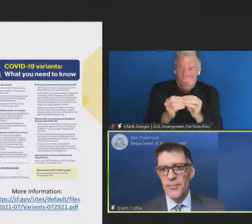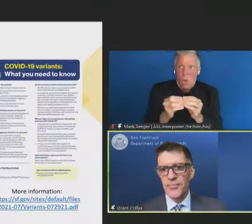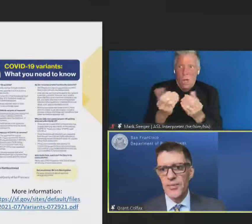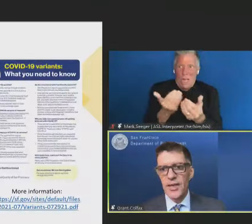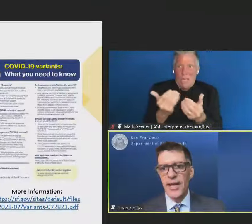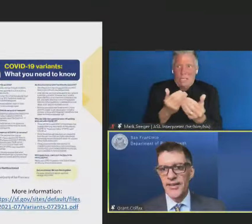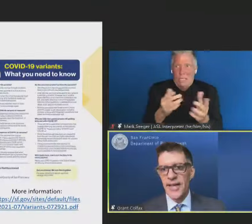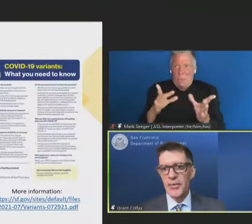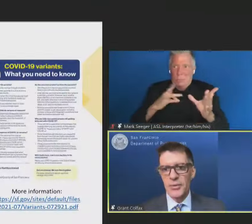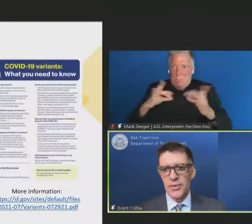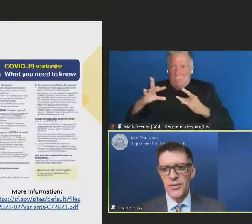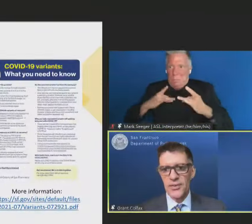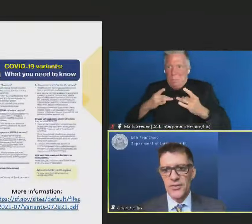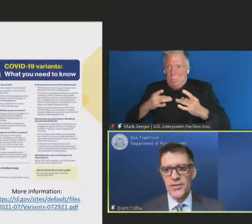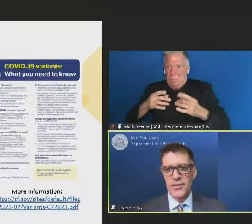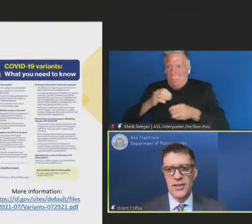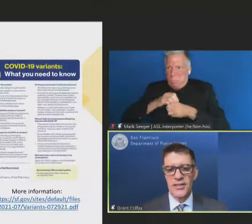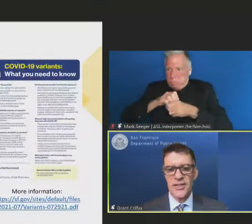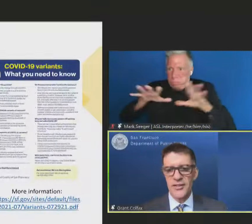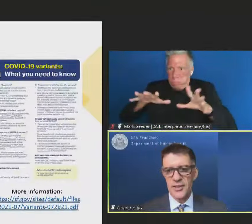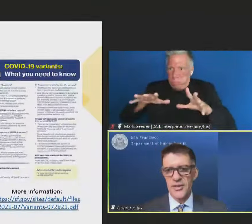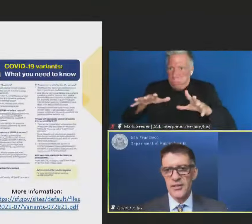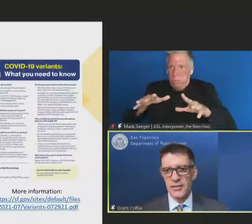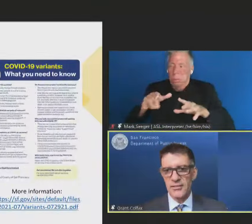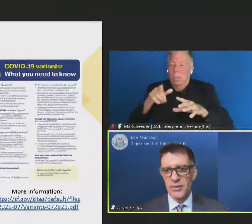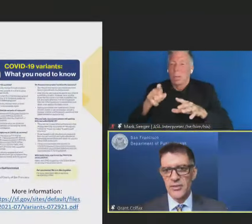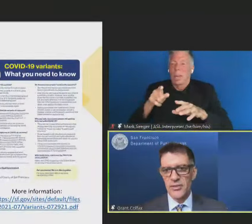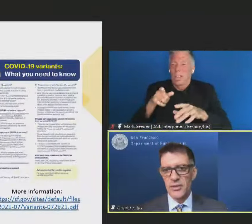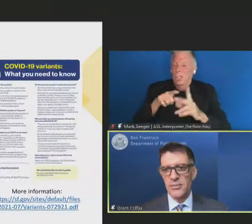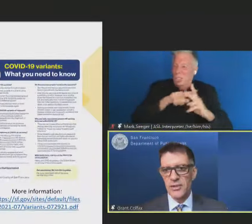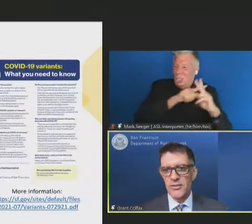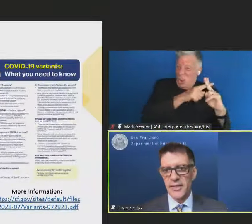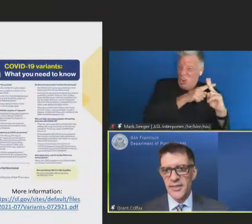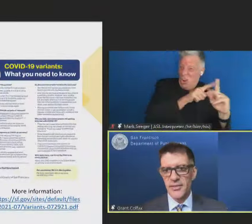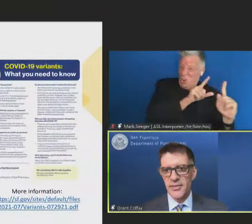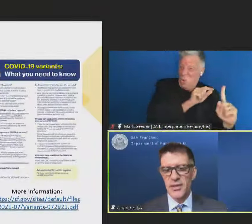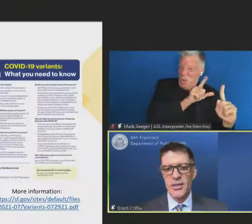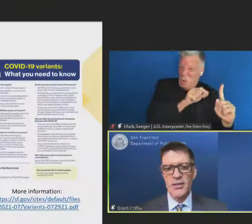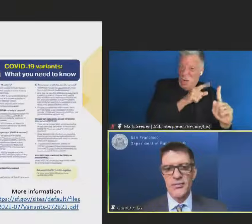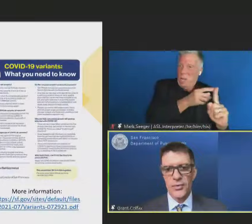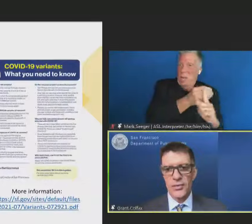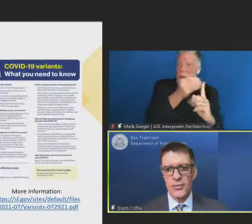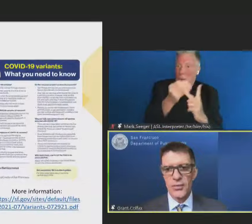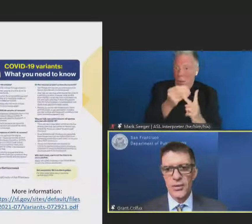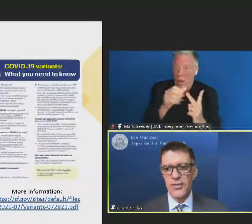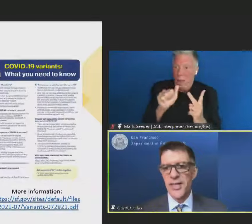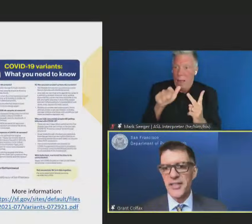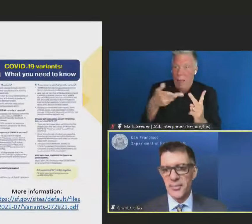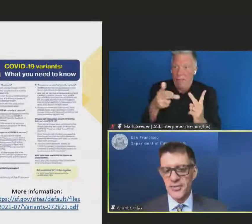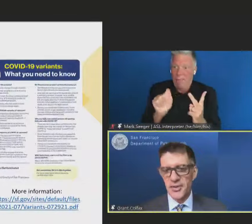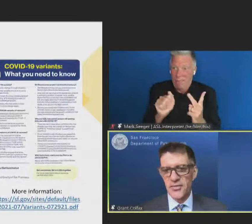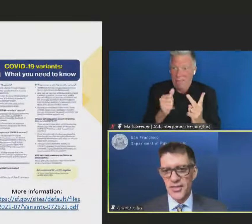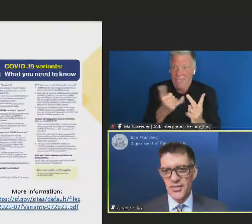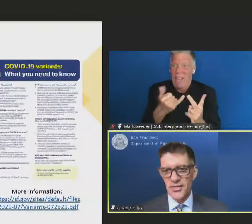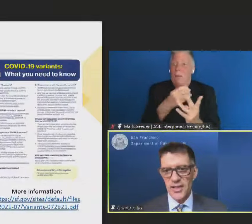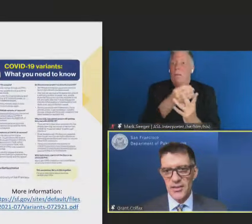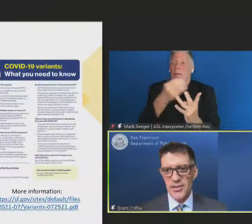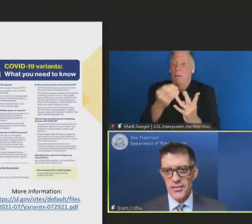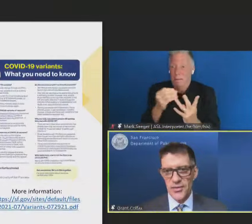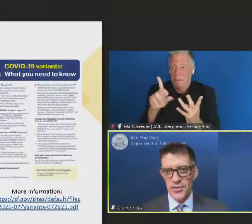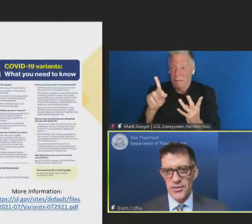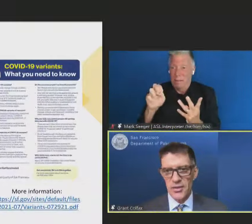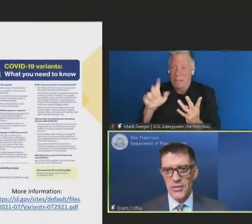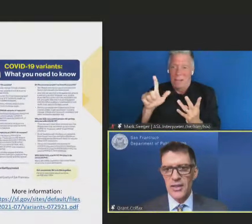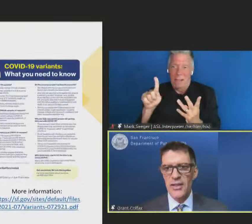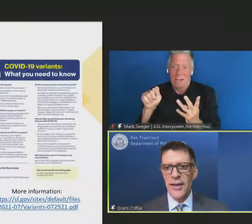2020. And now we're really focusing on the Delta variant, which we believe accounts for over 90% of cases now in